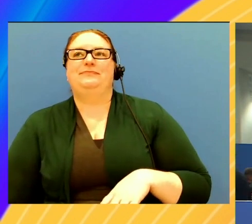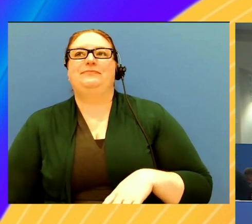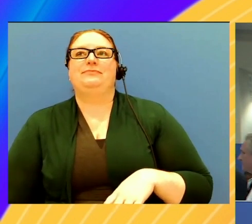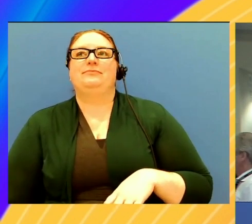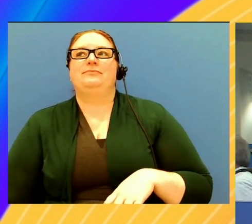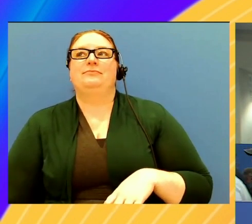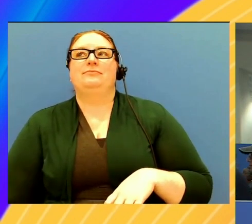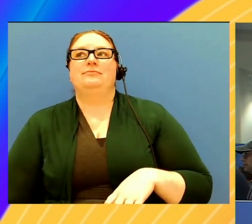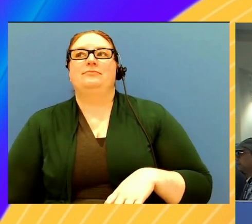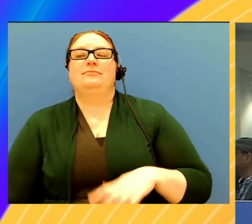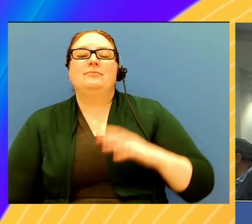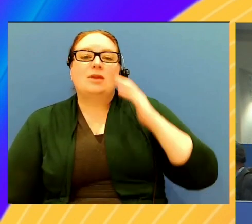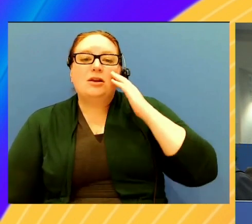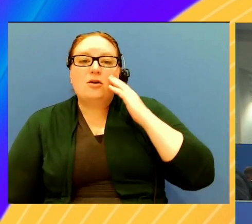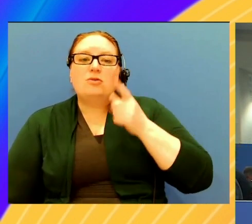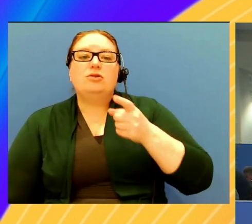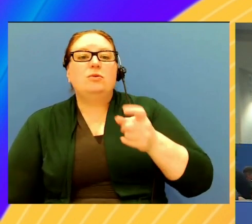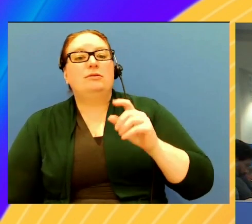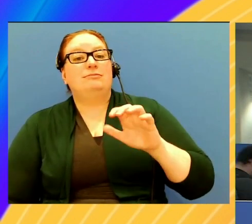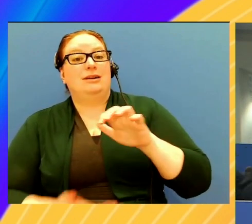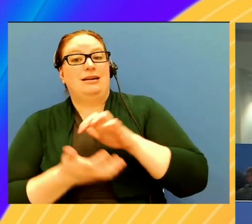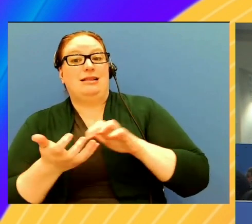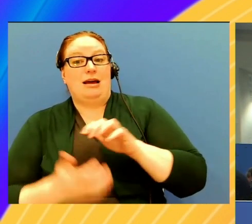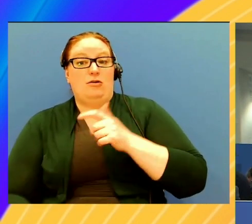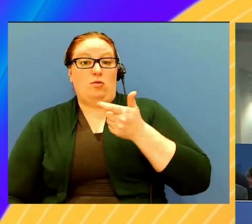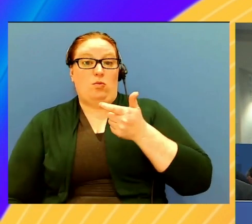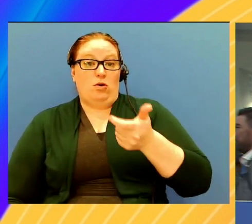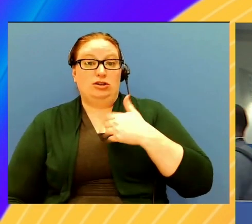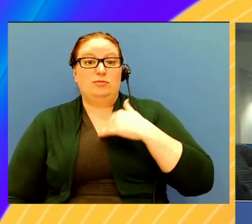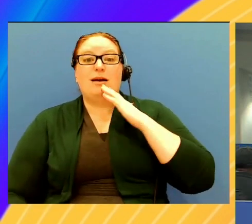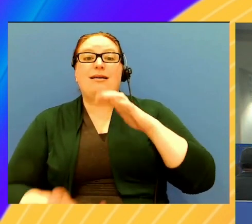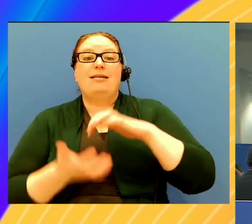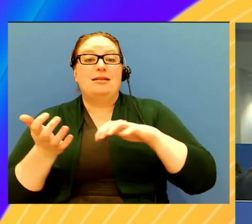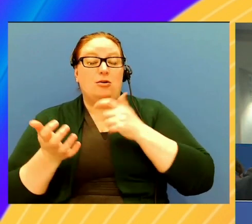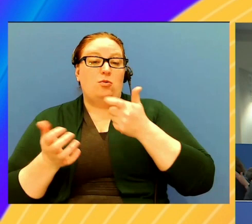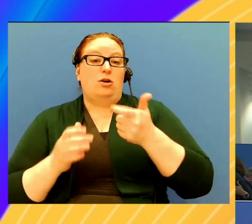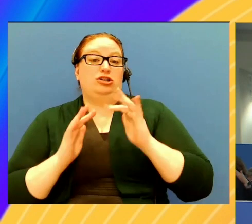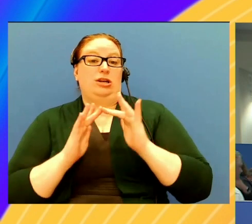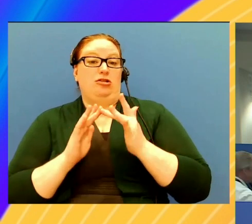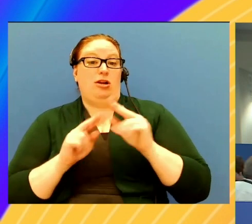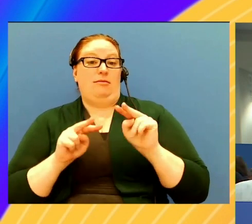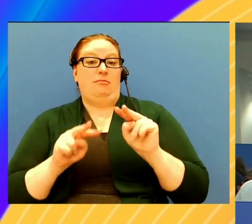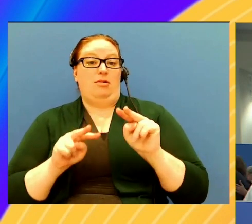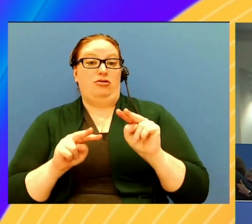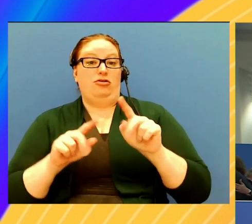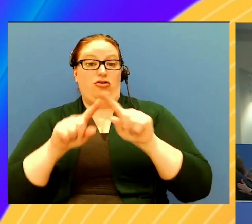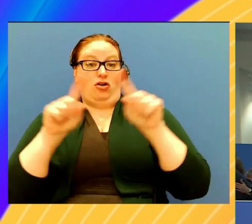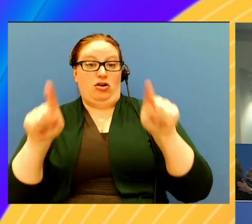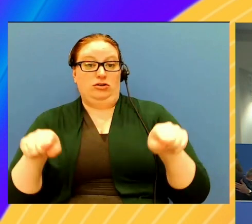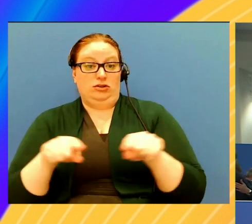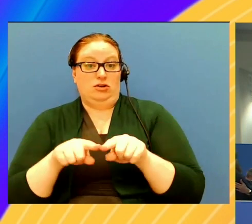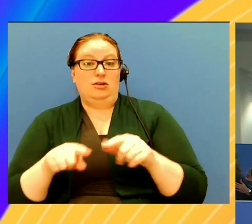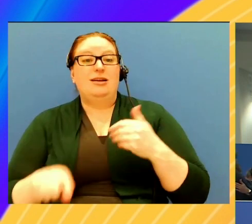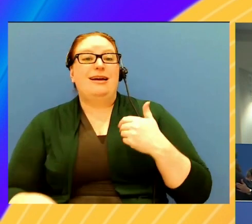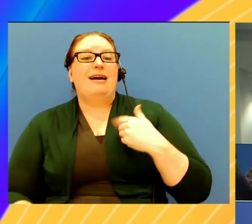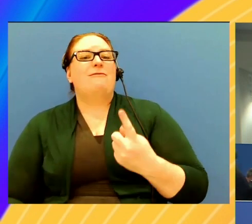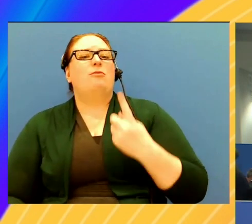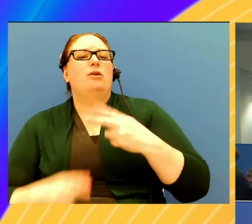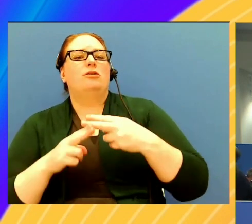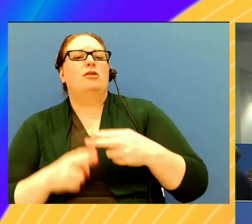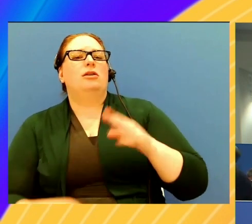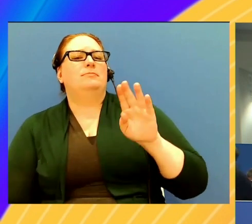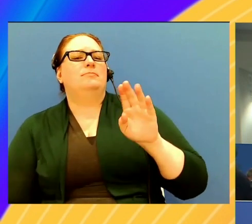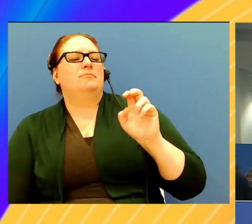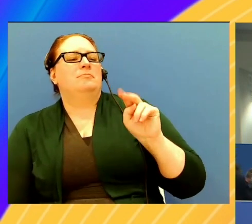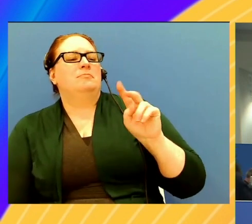So you would go to the CloudWatch. I'm in my CloudWatch Internet Monitor console, and I have an Internet Monitor called PetSite.